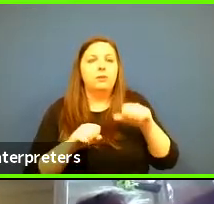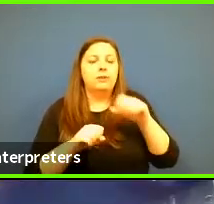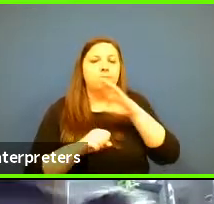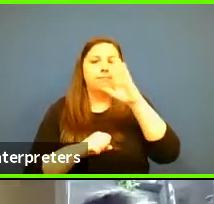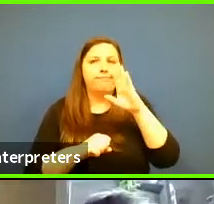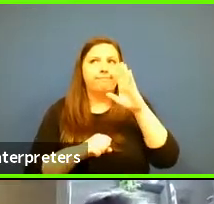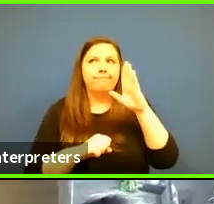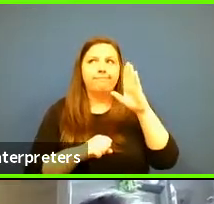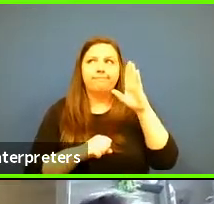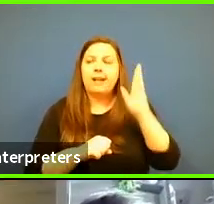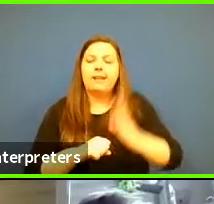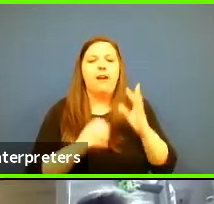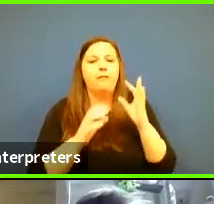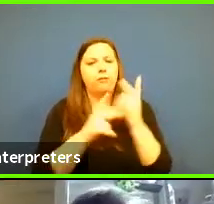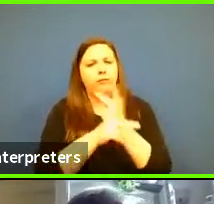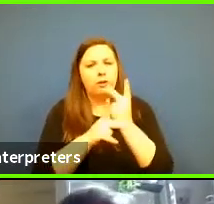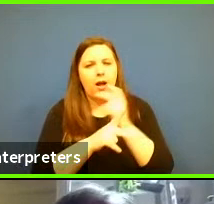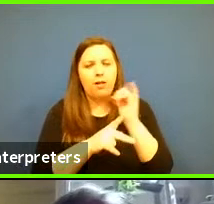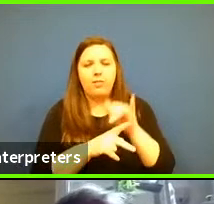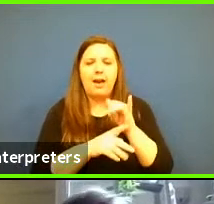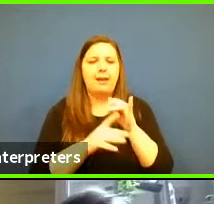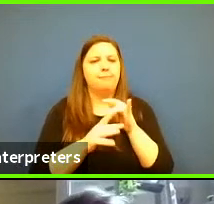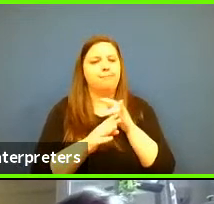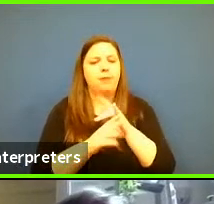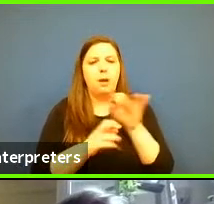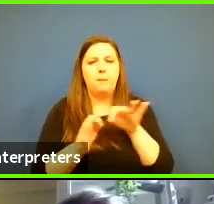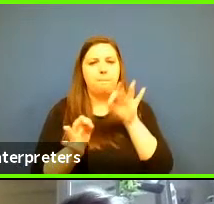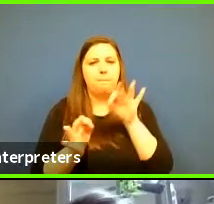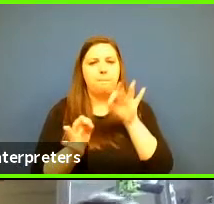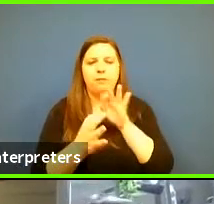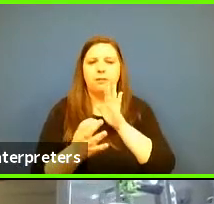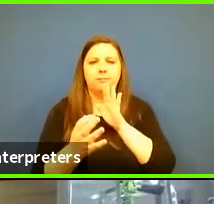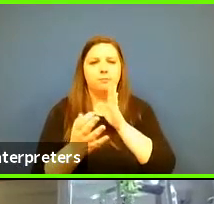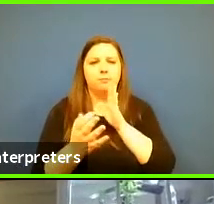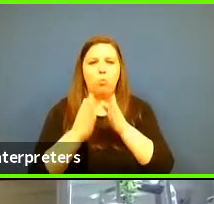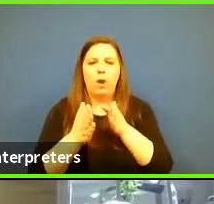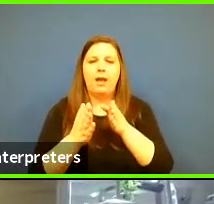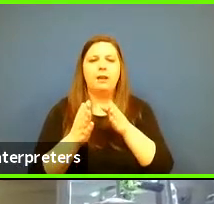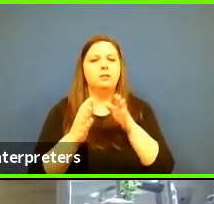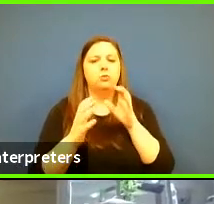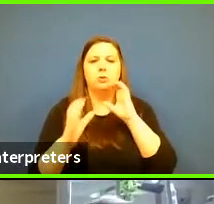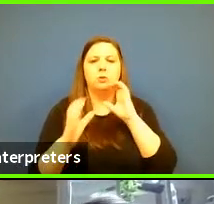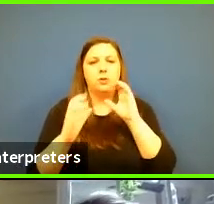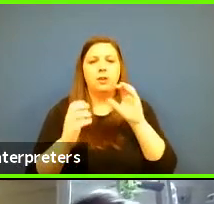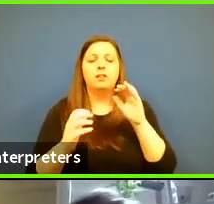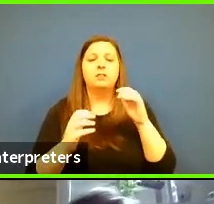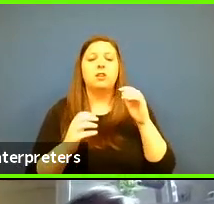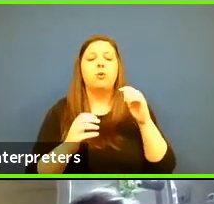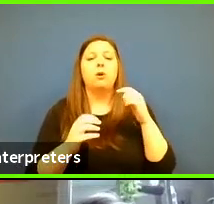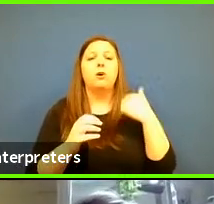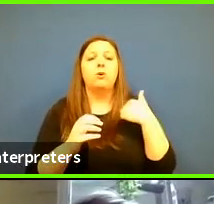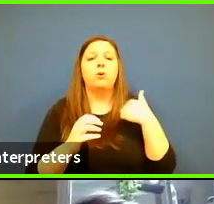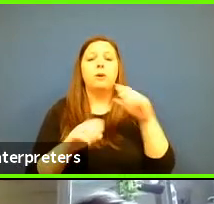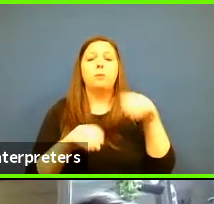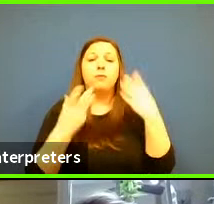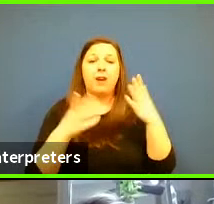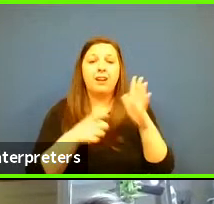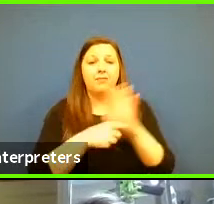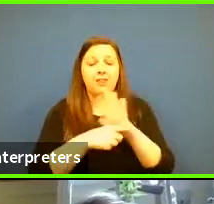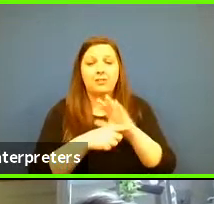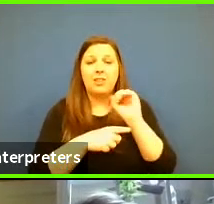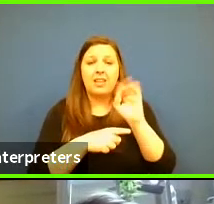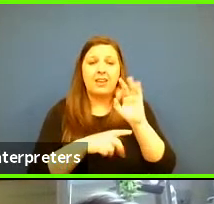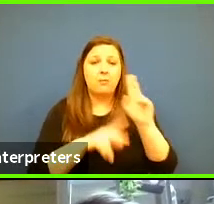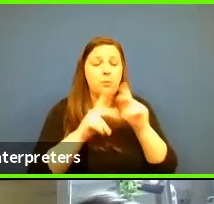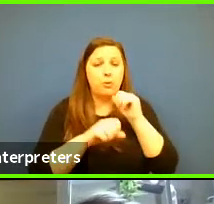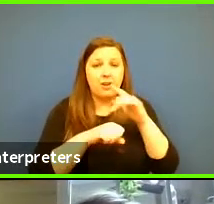tried to make sure that at least it is out there by video. So if people could not come or chose not to come for whatever reason,